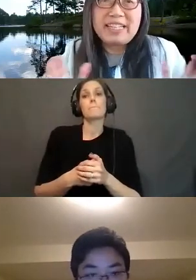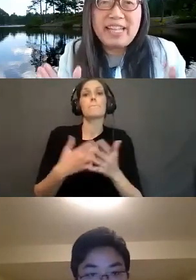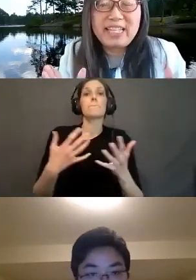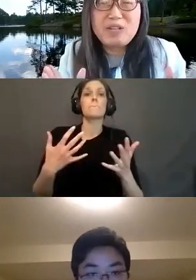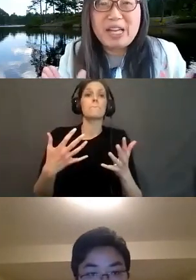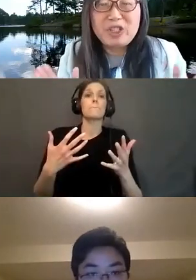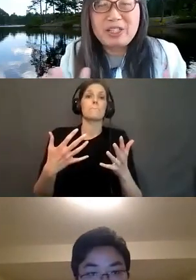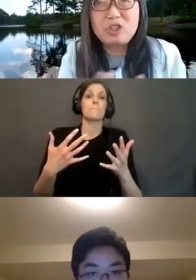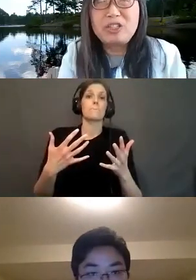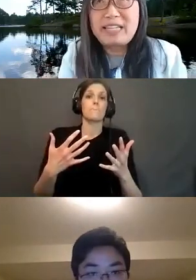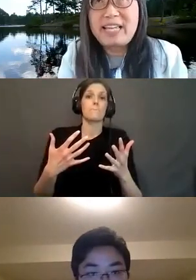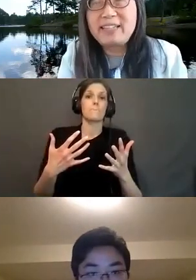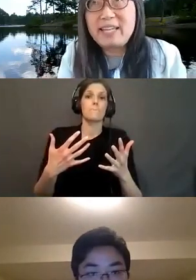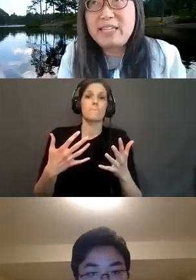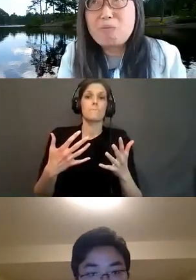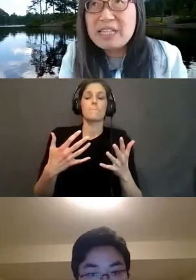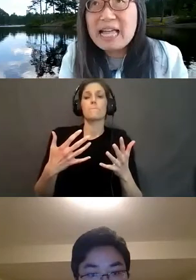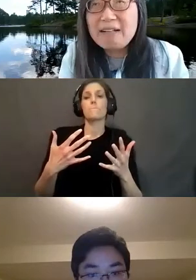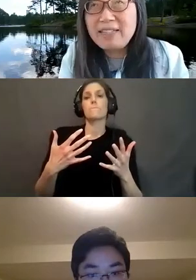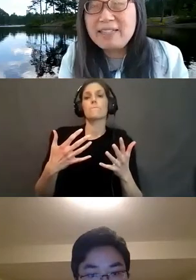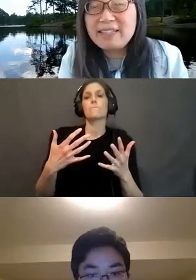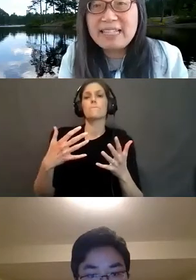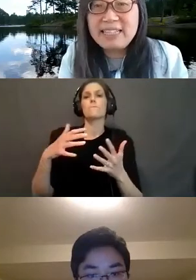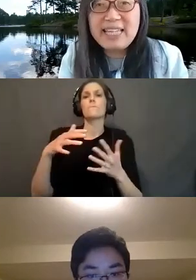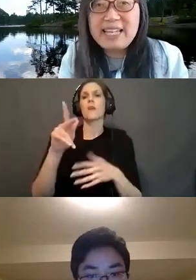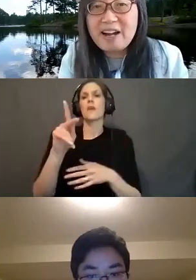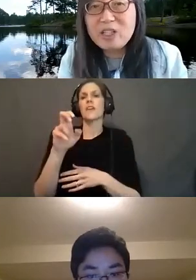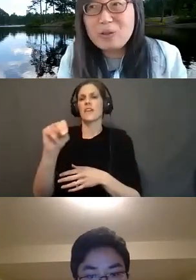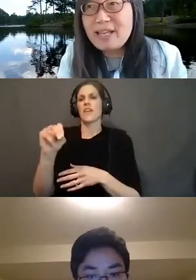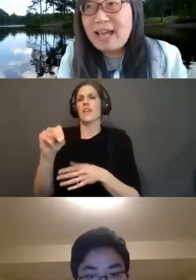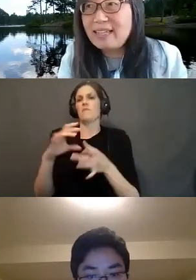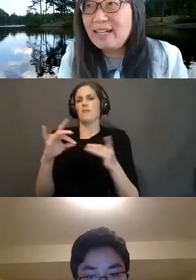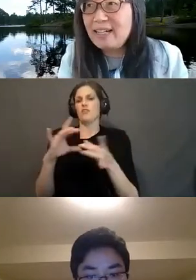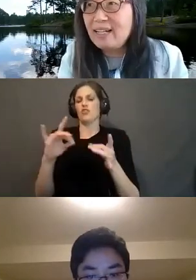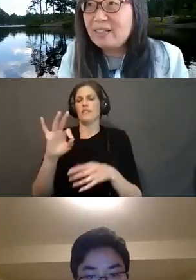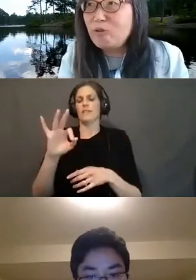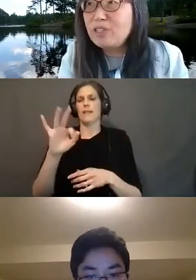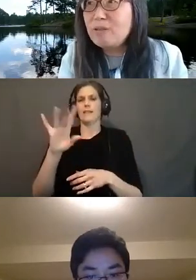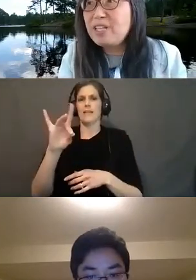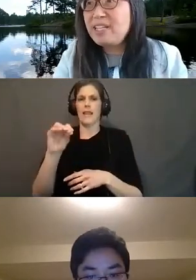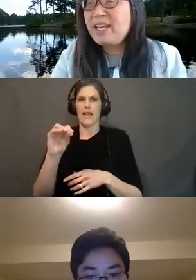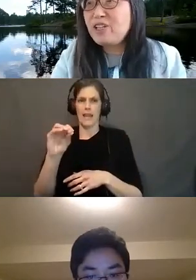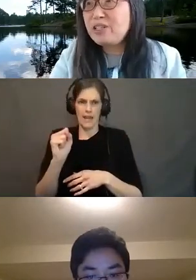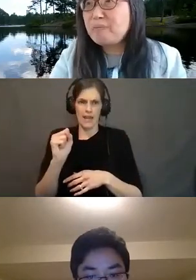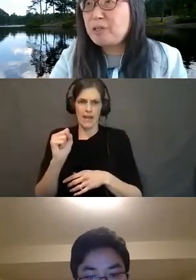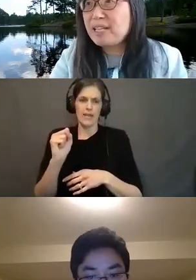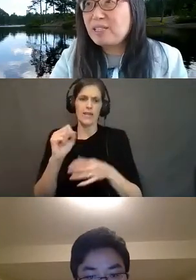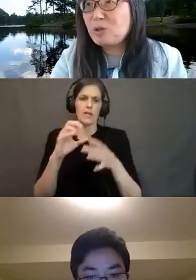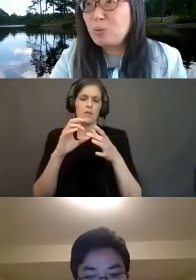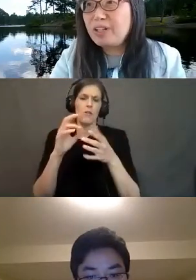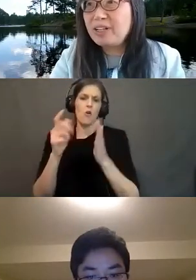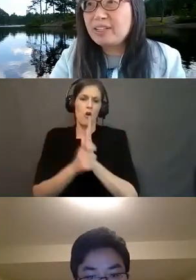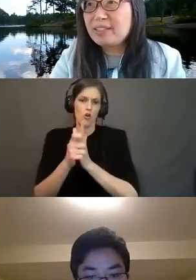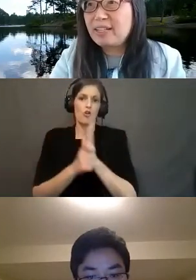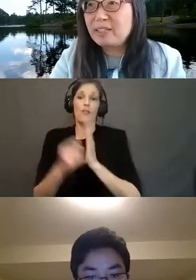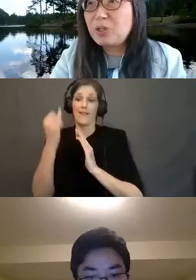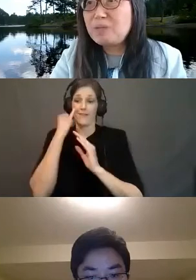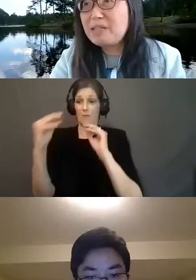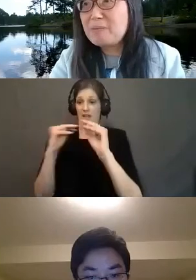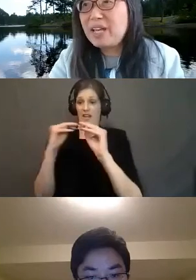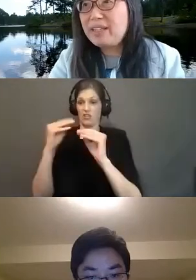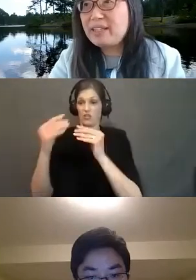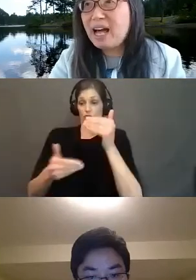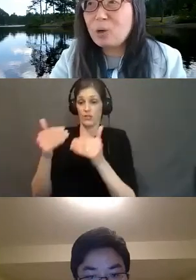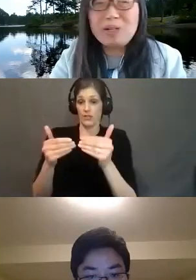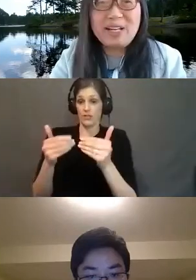Judd and Kenny mentioned, they pointed out in the 1980 article that for the mediation process to work, the